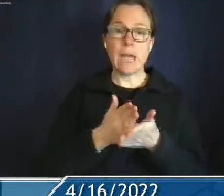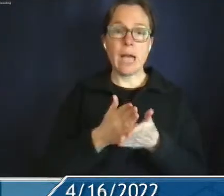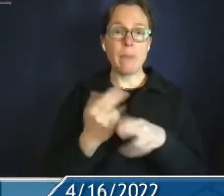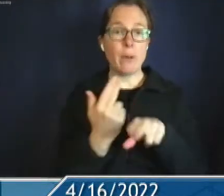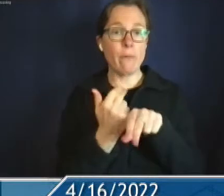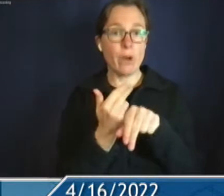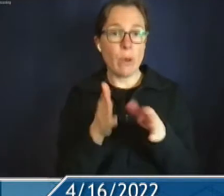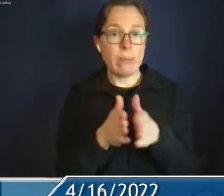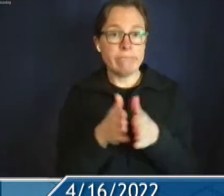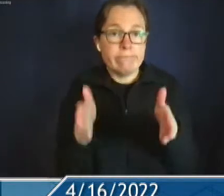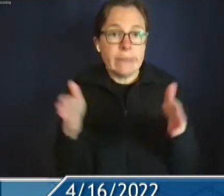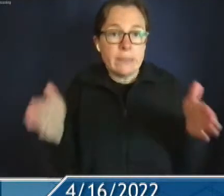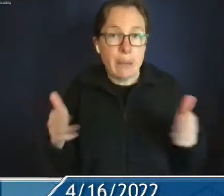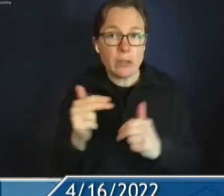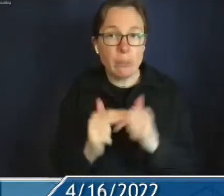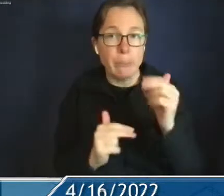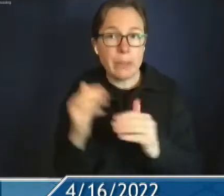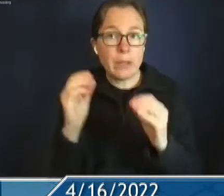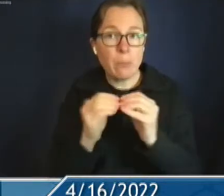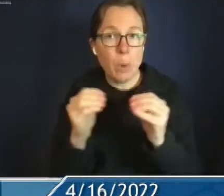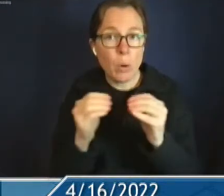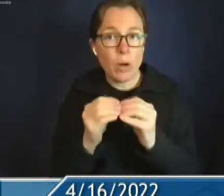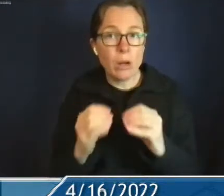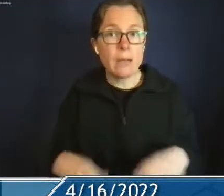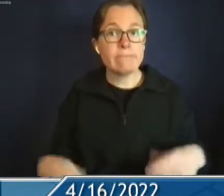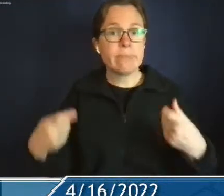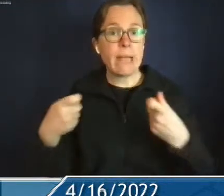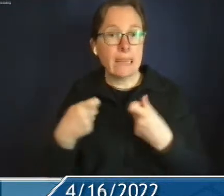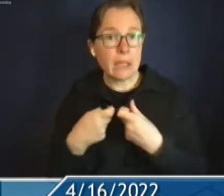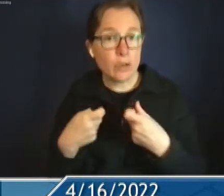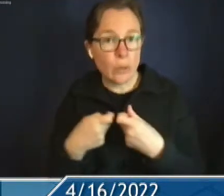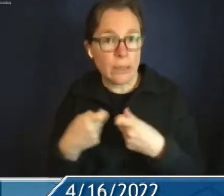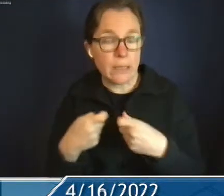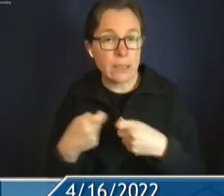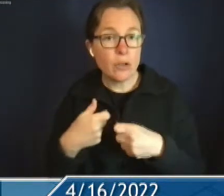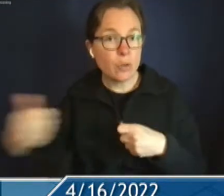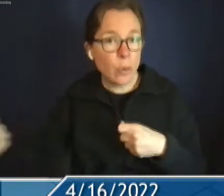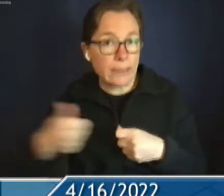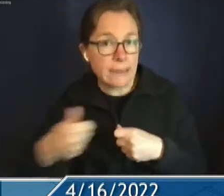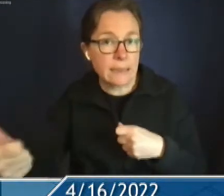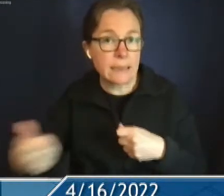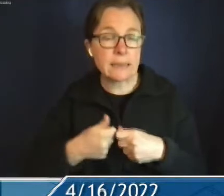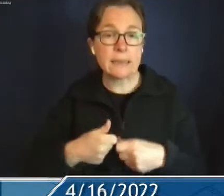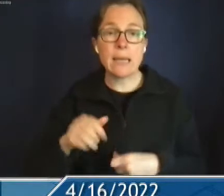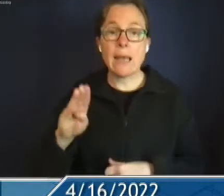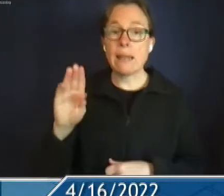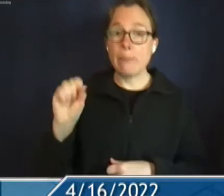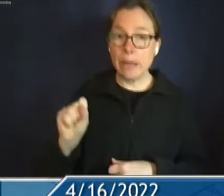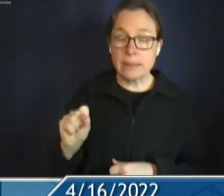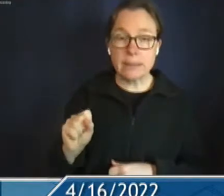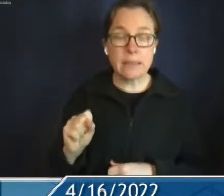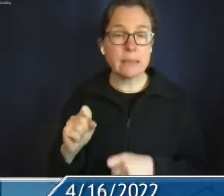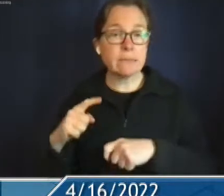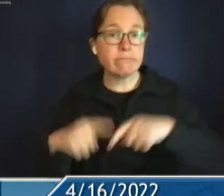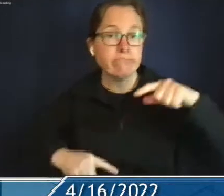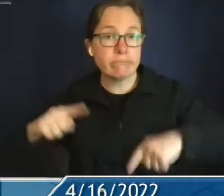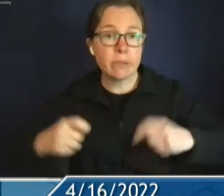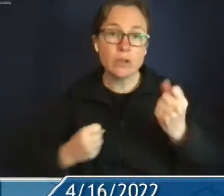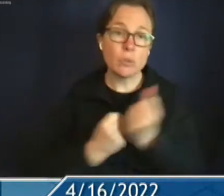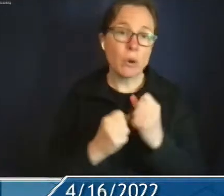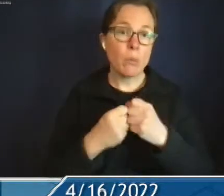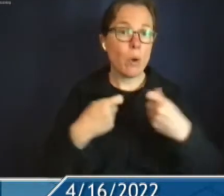expansions, electrify public transit and the city's own fleet, create infrastructure to support electrified